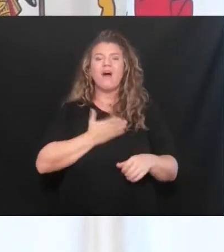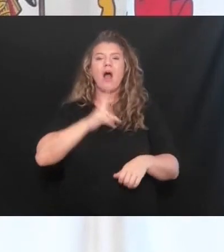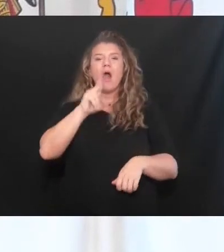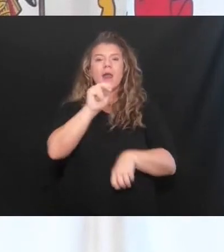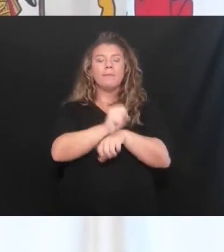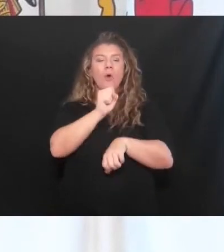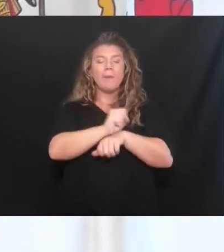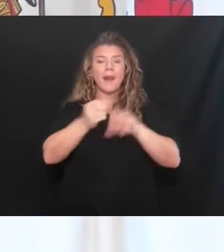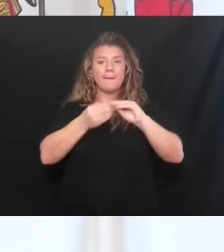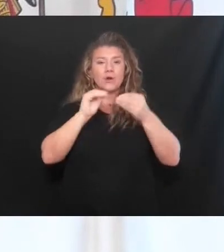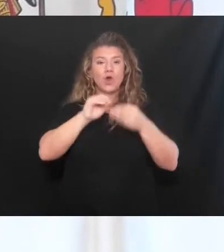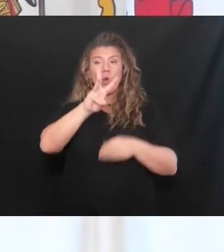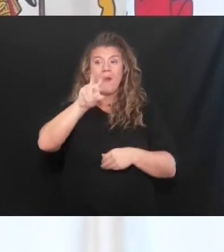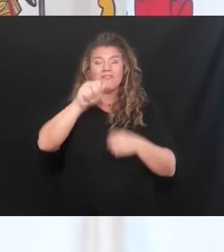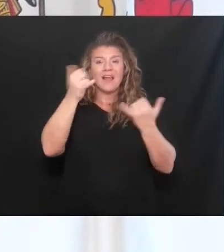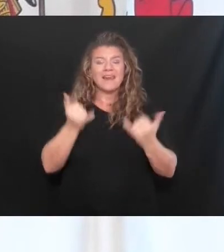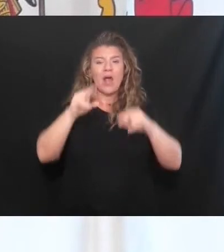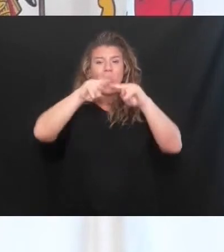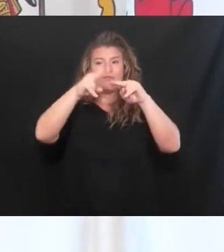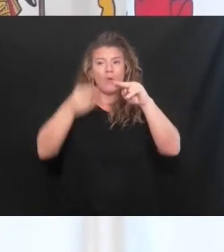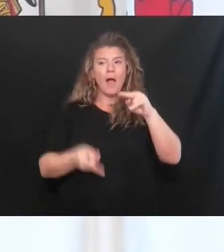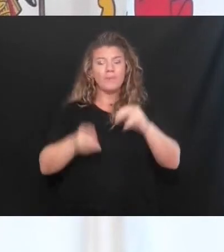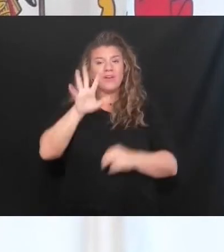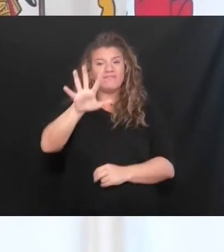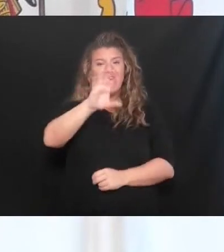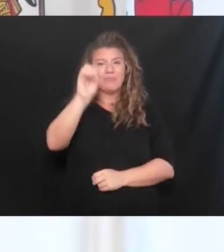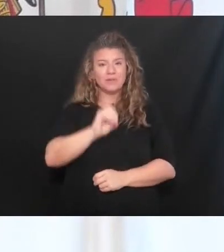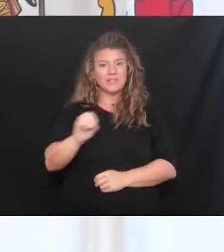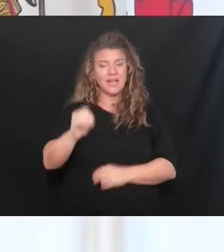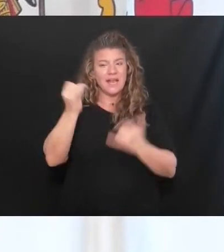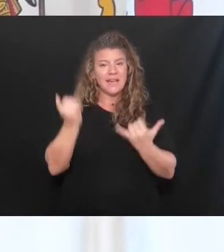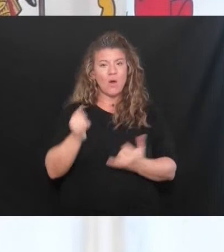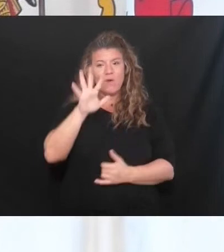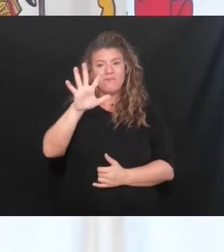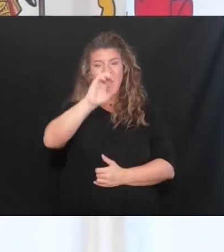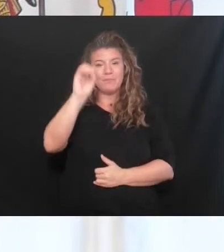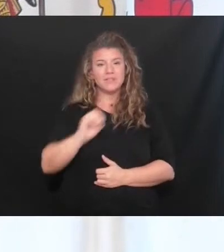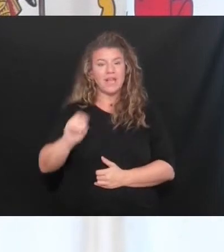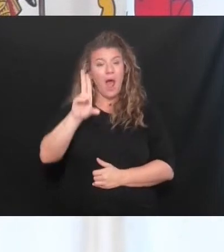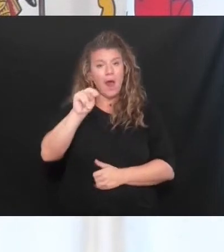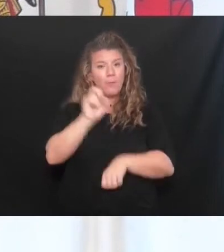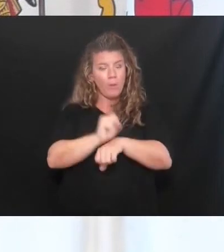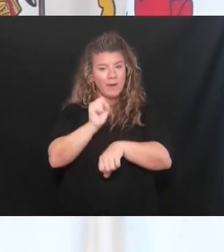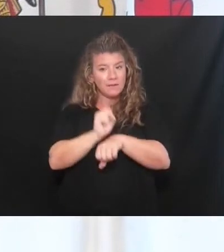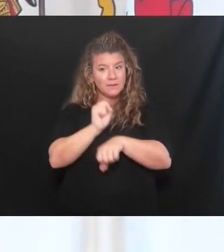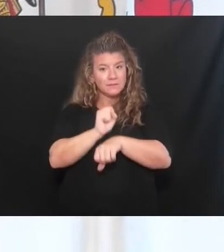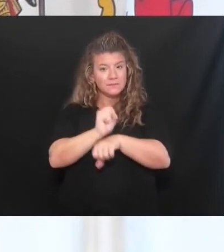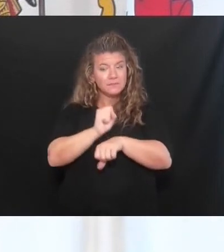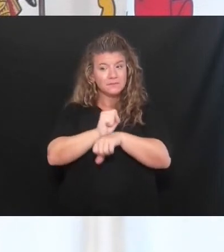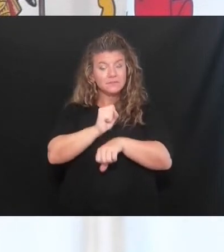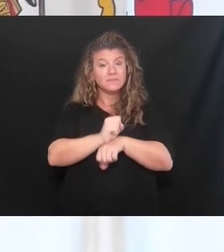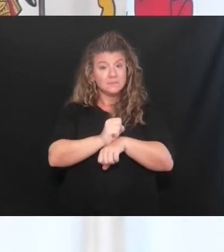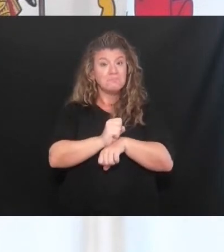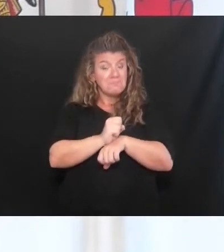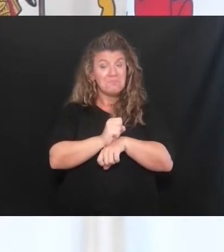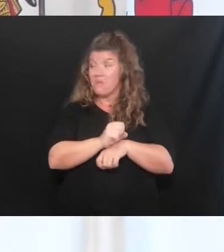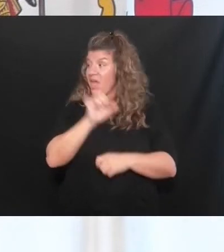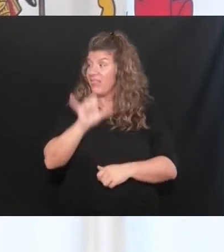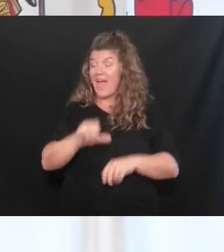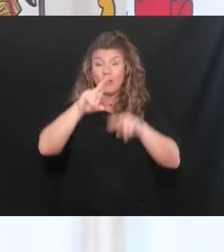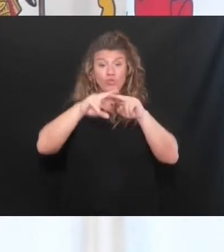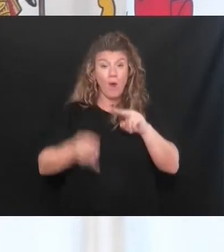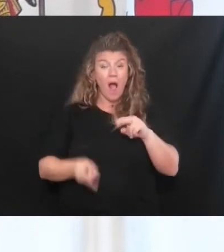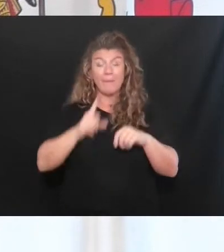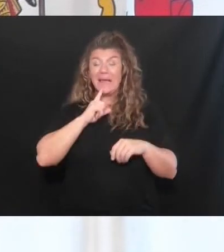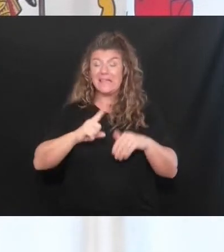numbers in West Virginia have now dropped to 5%. We're at 5% unemployment, and that drop is